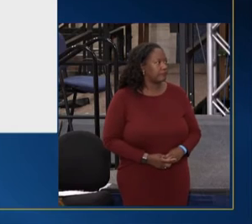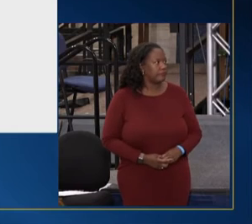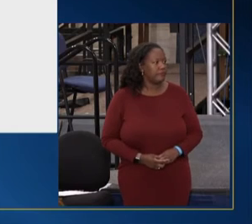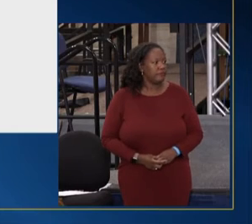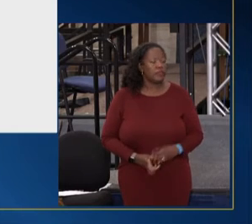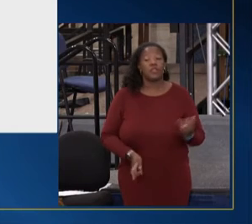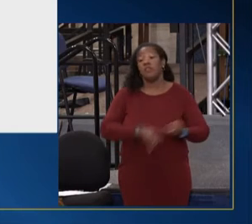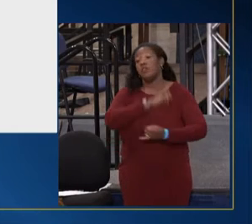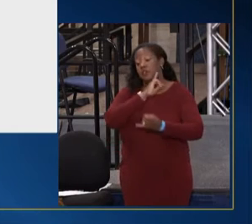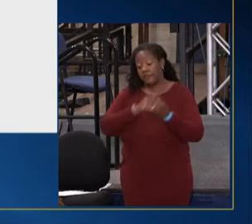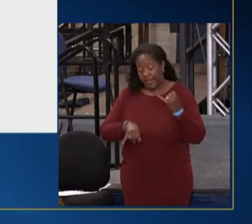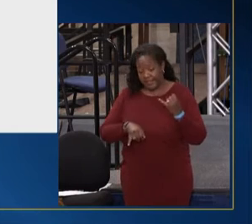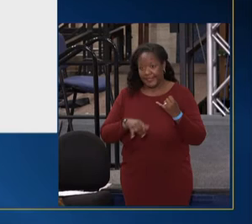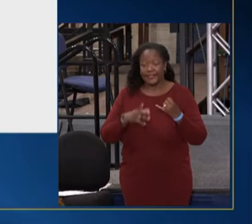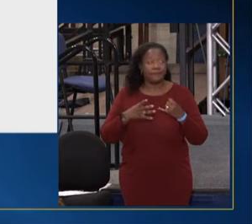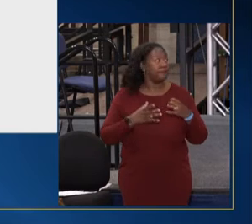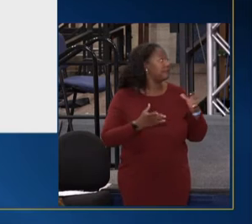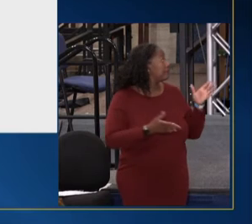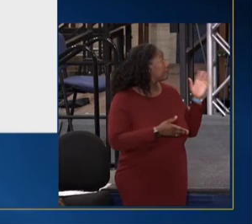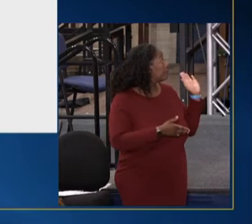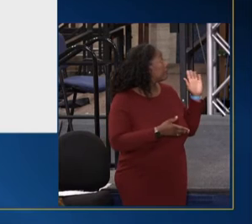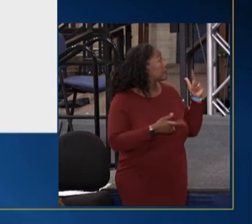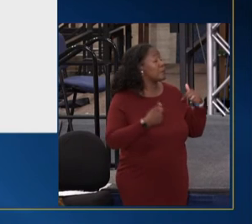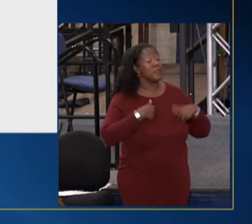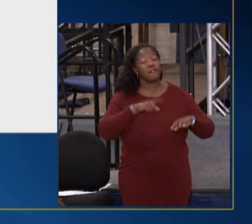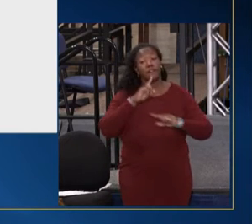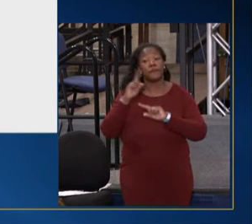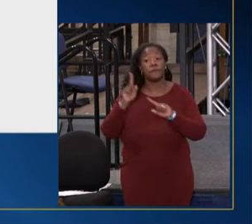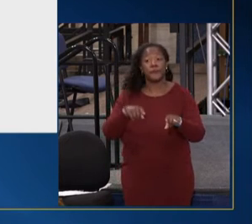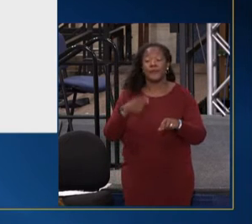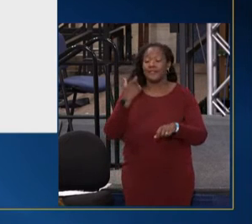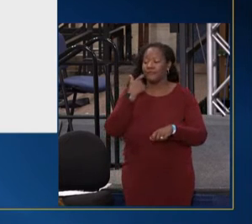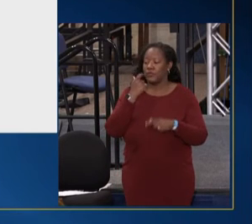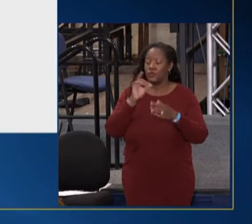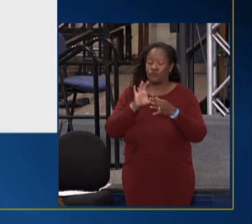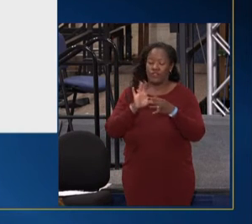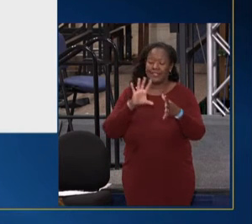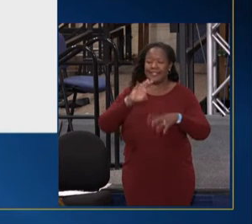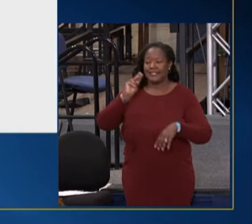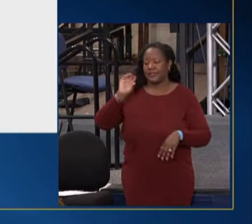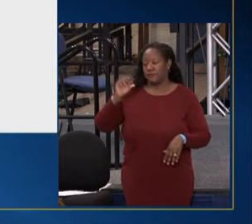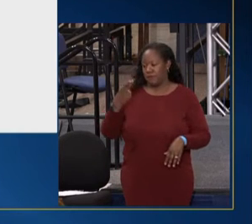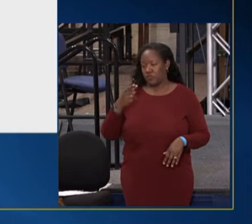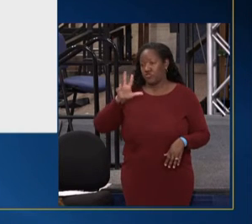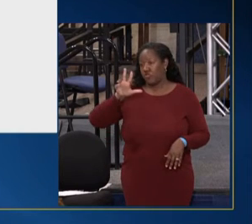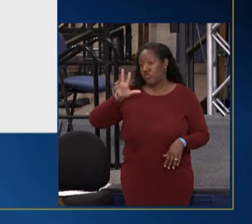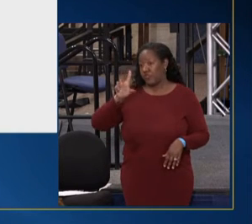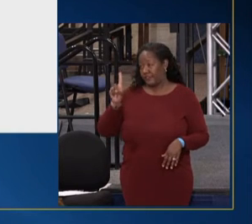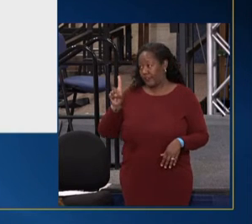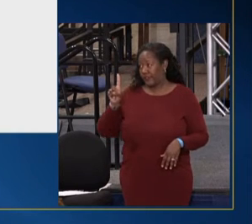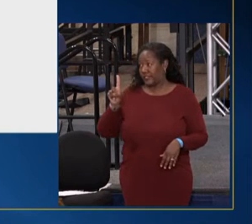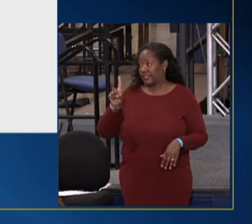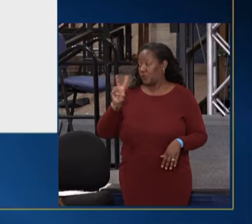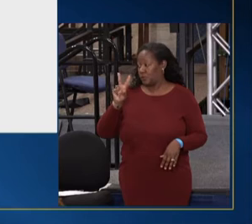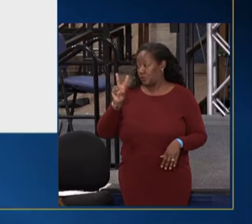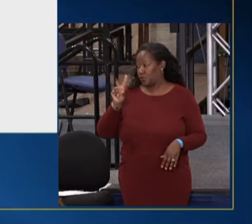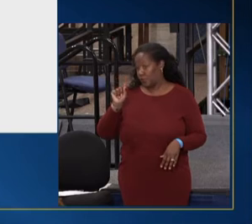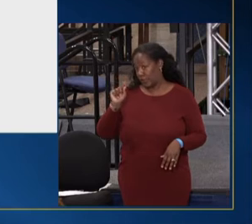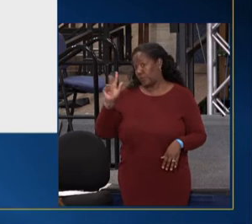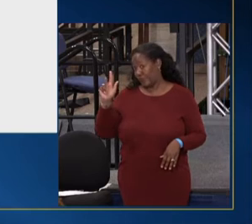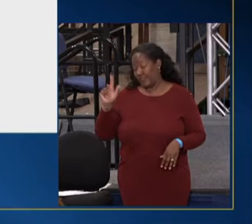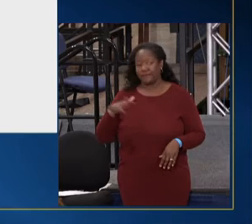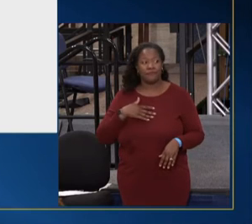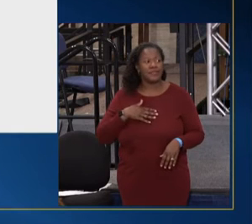And finally, I want to draw your attention to a report released on March 31st of this year in conjunction